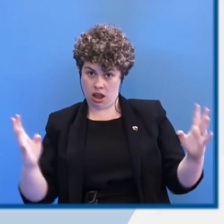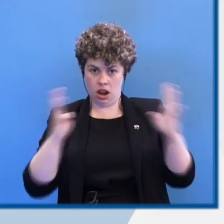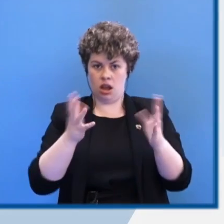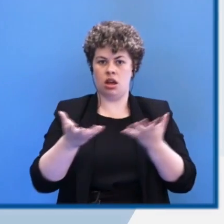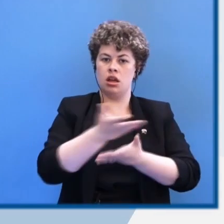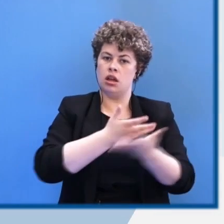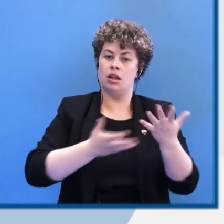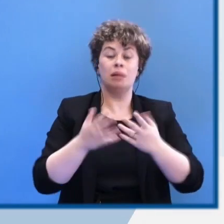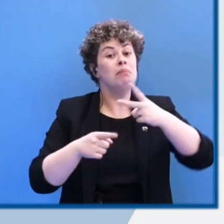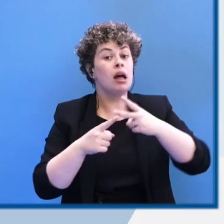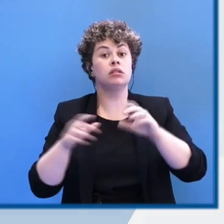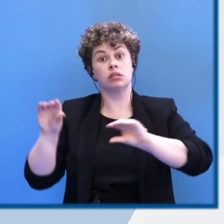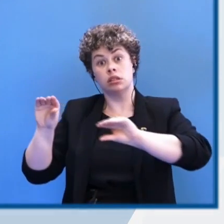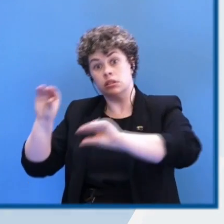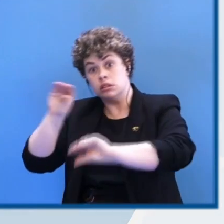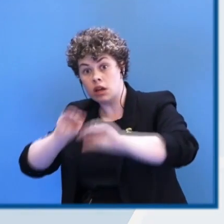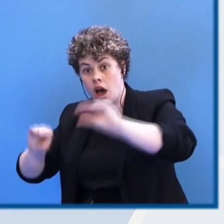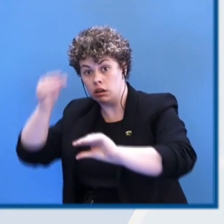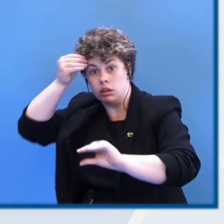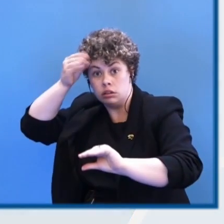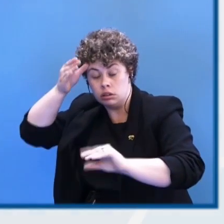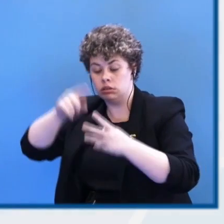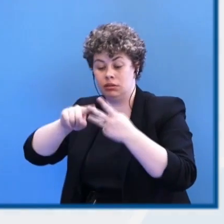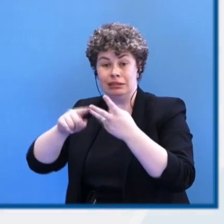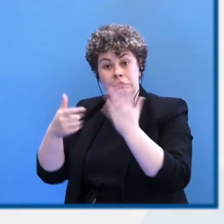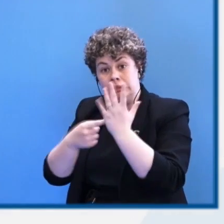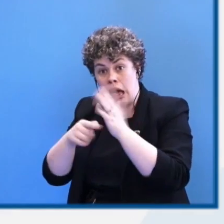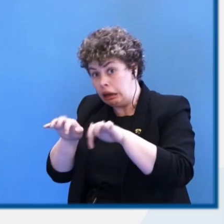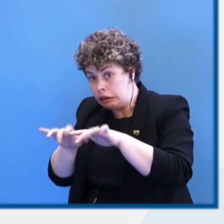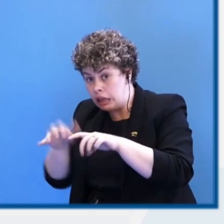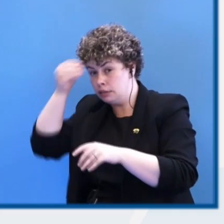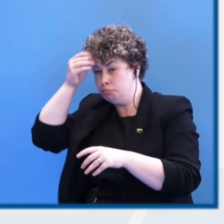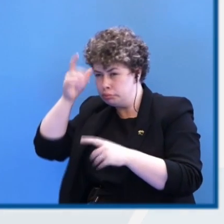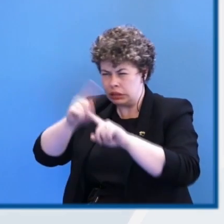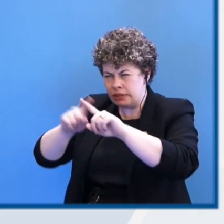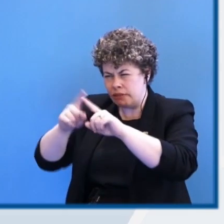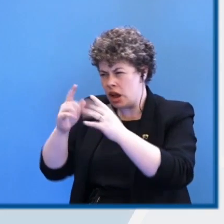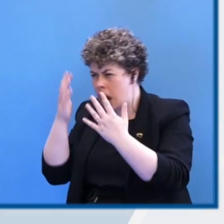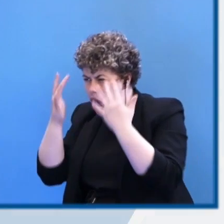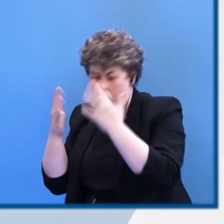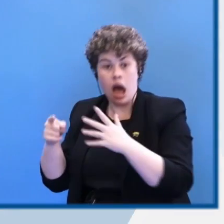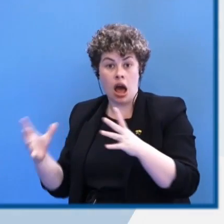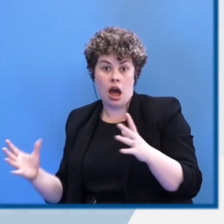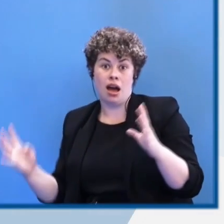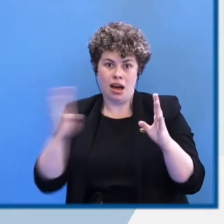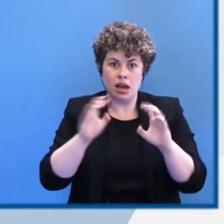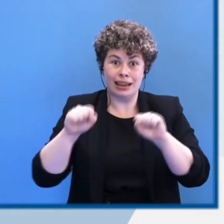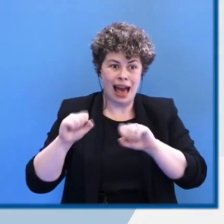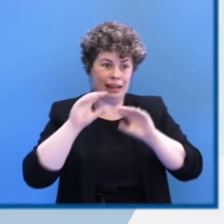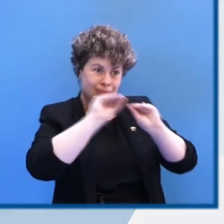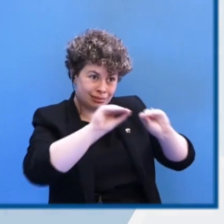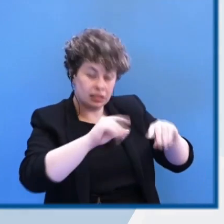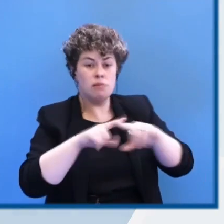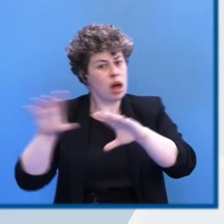scientific and technical world can create benefit for the development cooperation initiatives and vice versa.